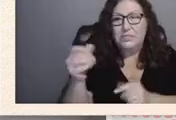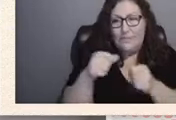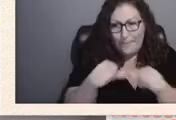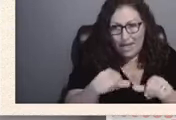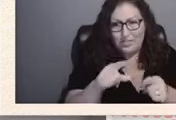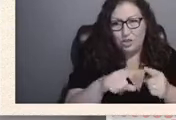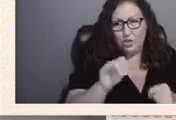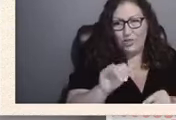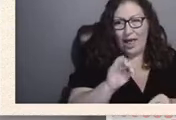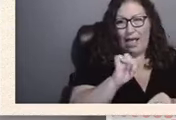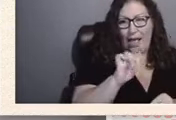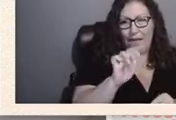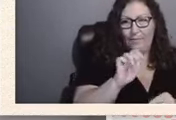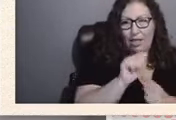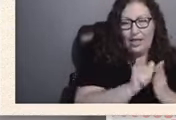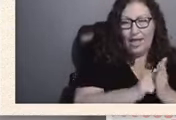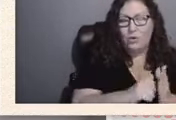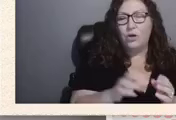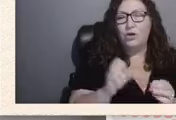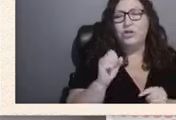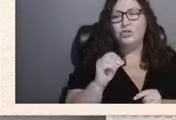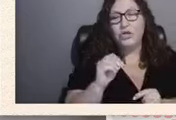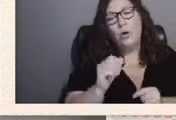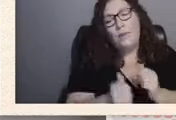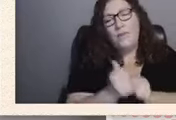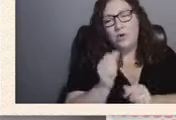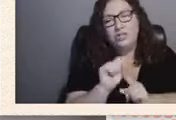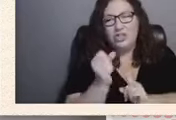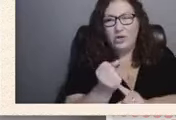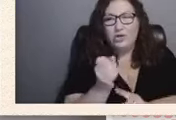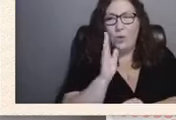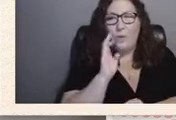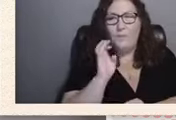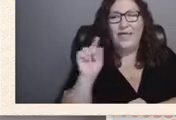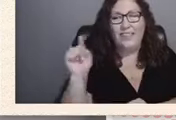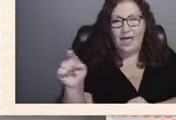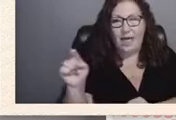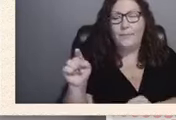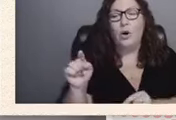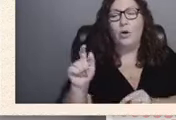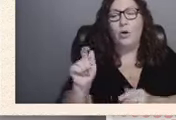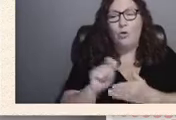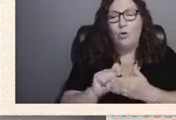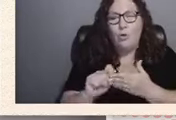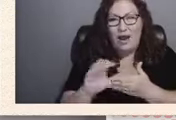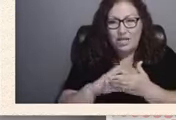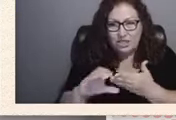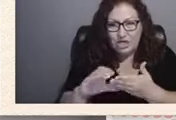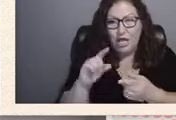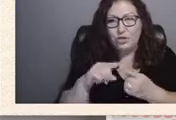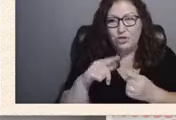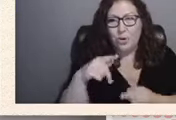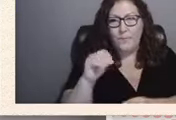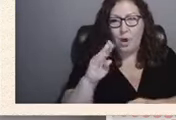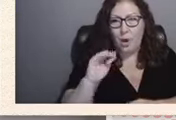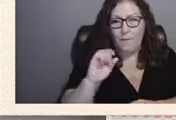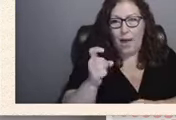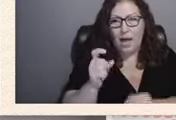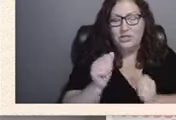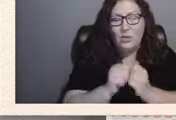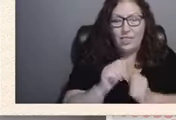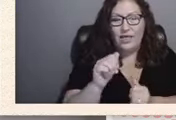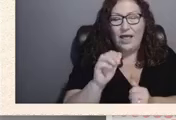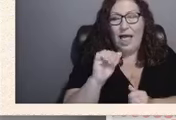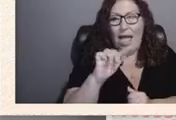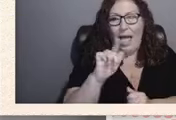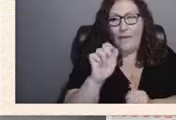ABLE account. And so in most situations, it would be them cutting a check to a PO box with an ABLE account number, so we could tie